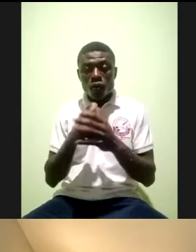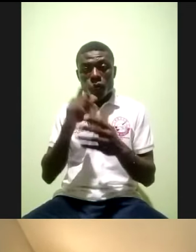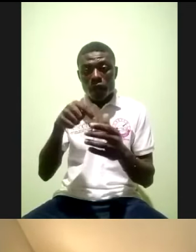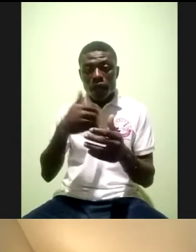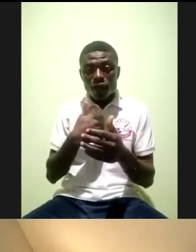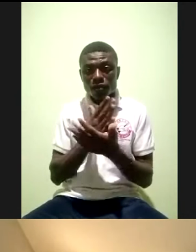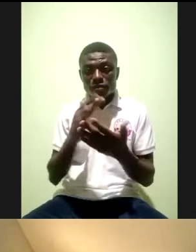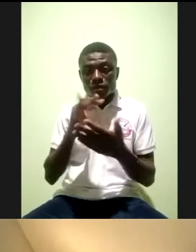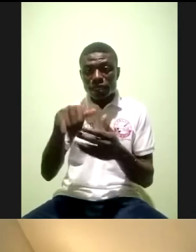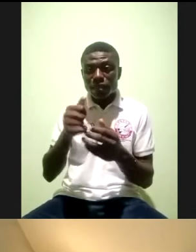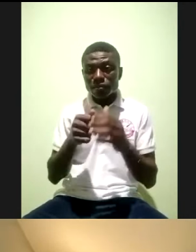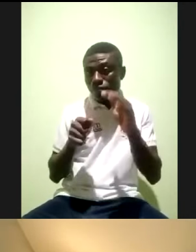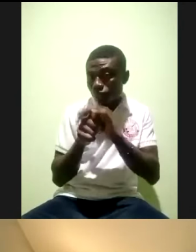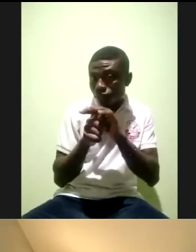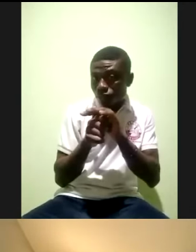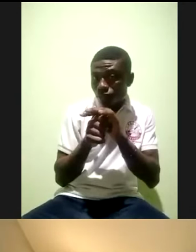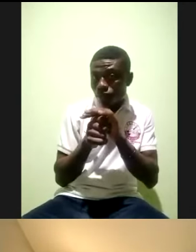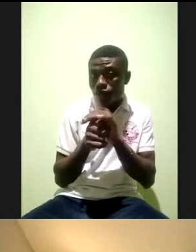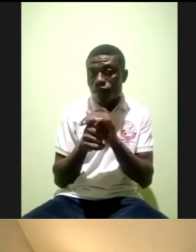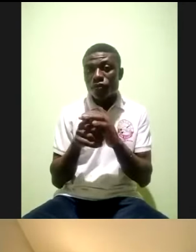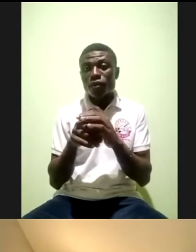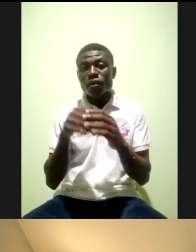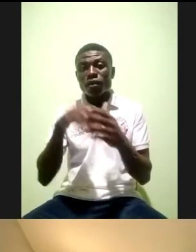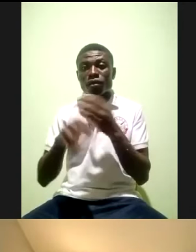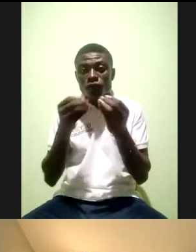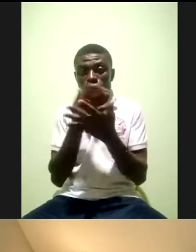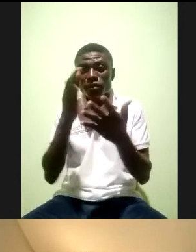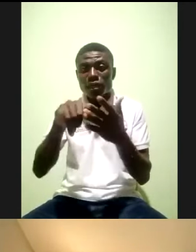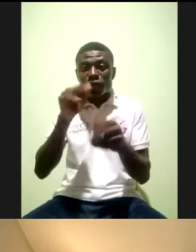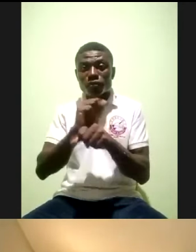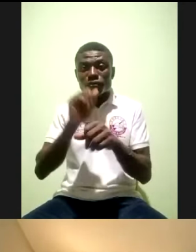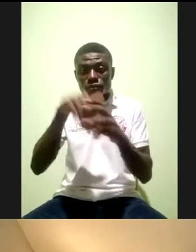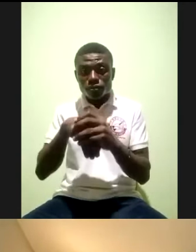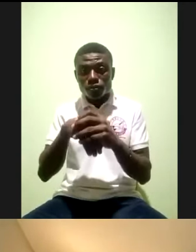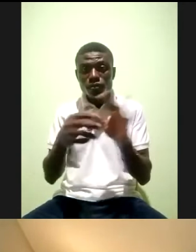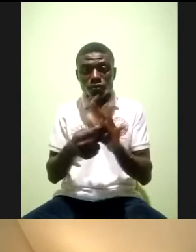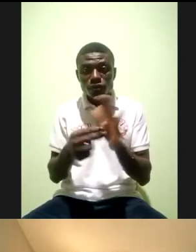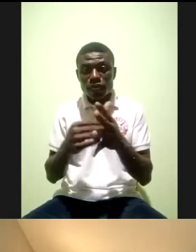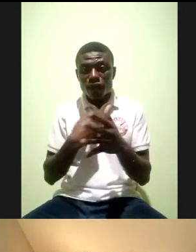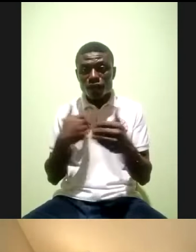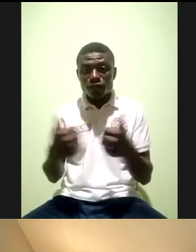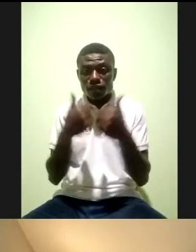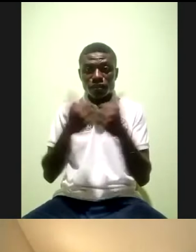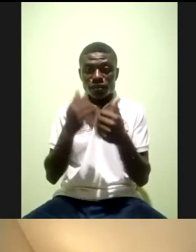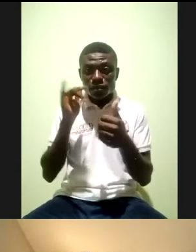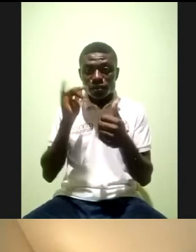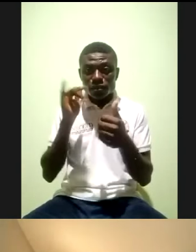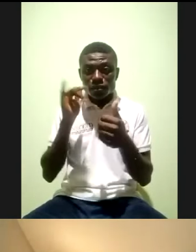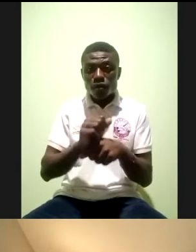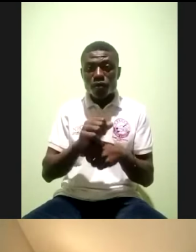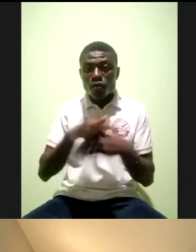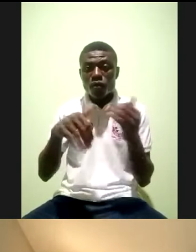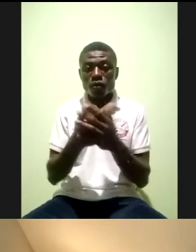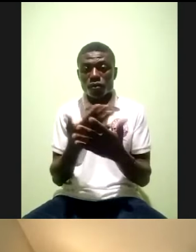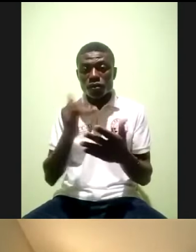hidden inferential information, then there is a challenge. Factual information is very easy at times,